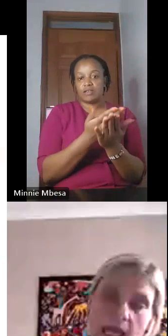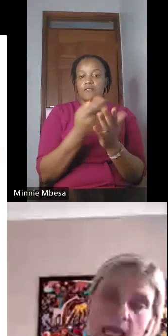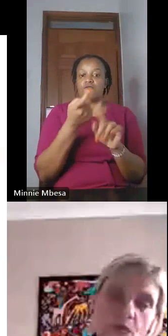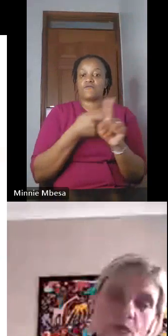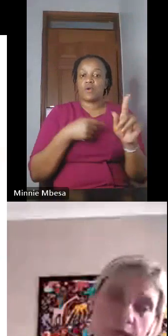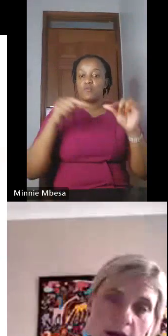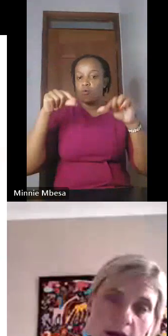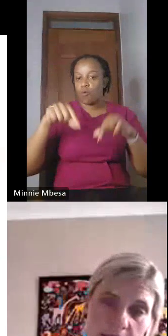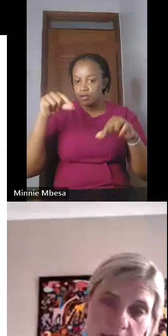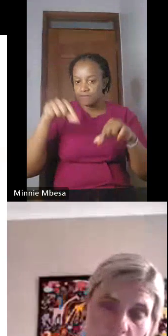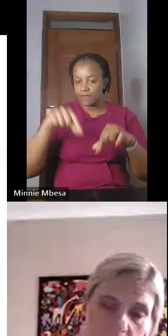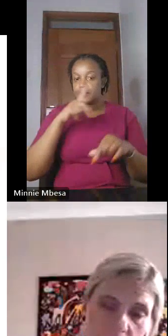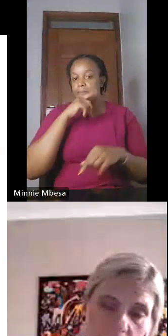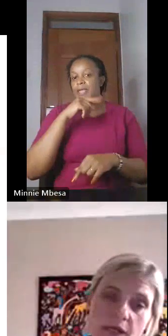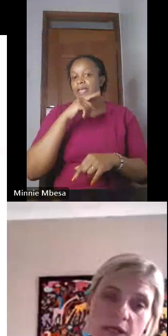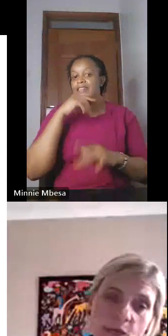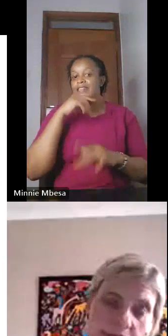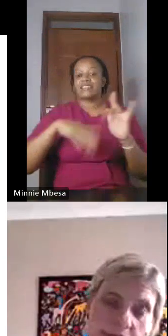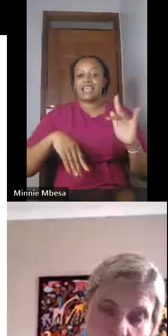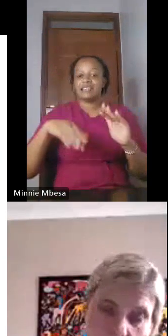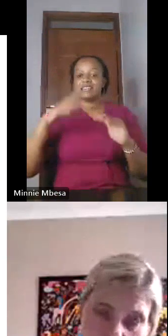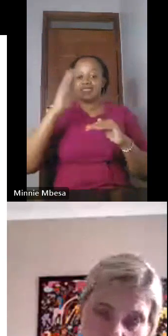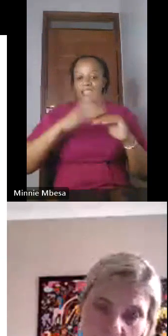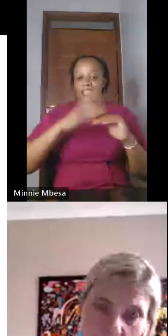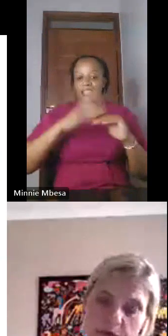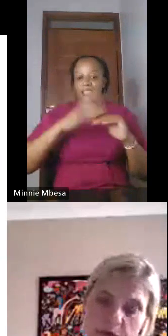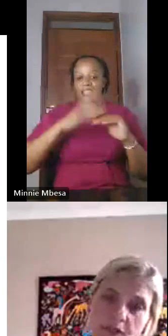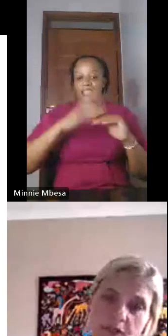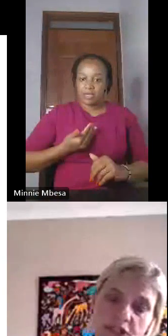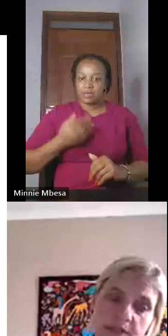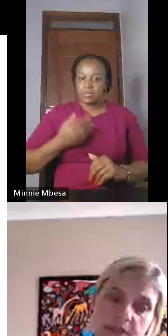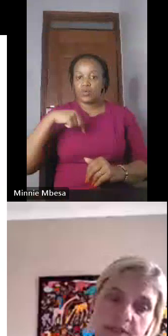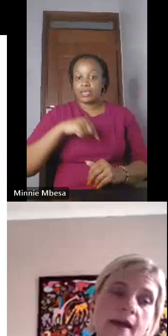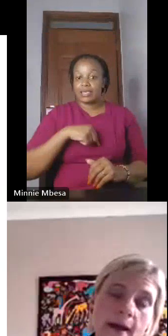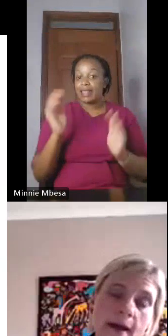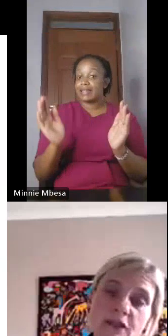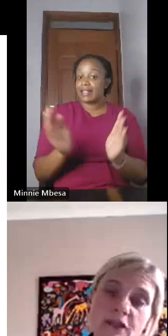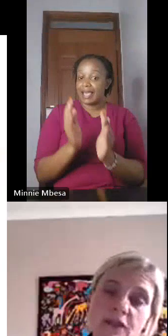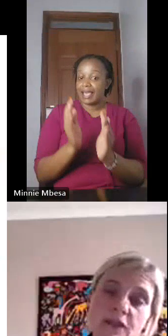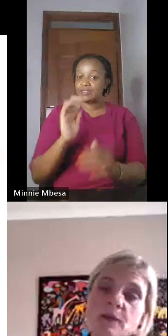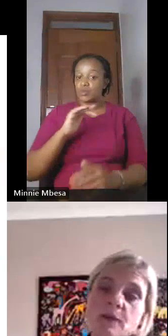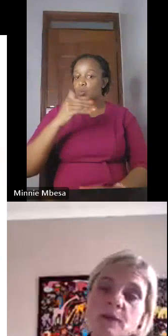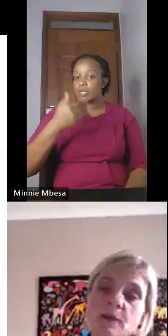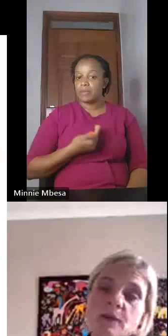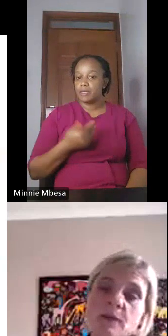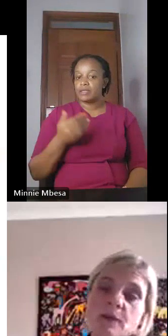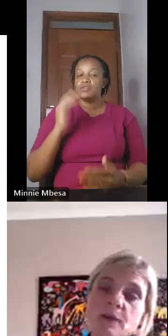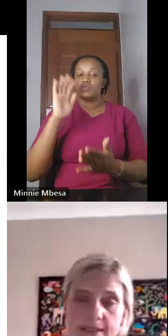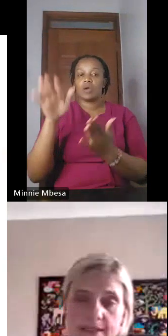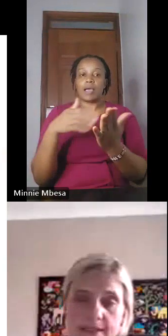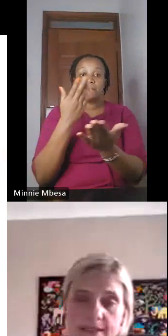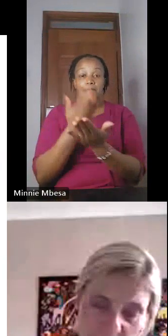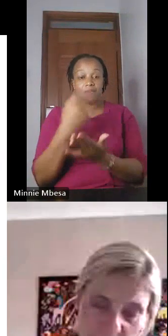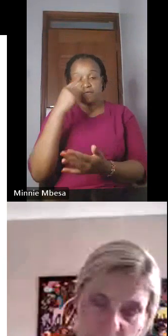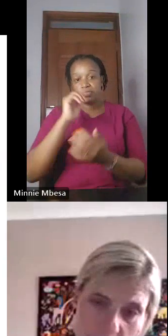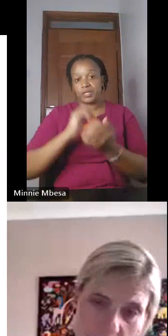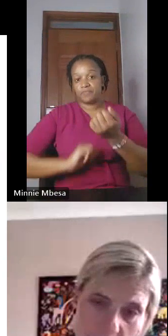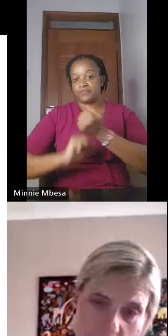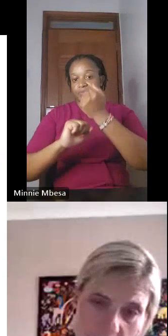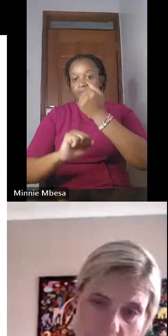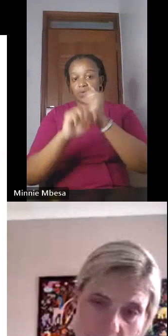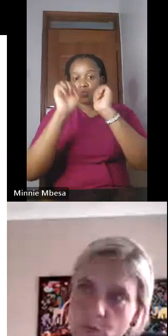women, and so we are encouraging women to apply for the scholarships so that we can increase the number